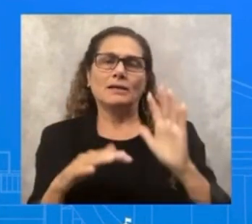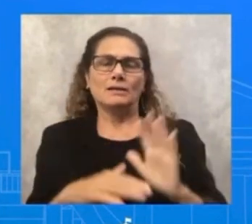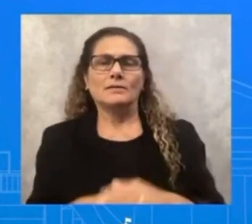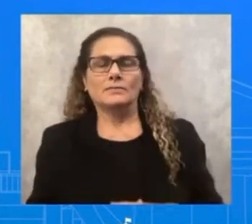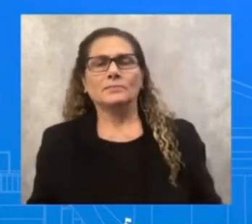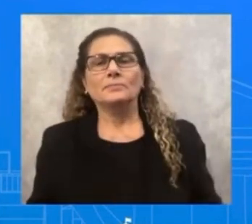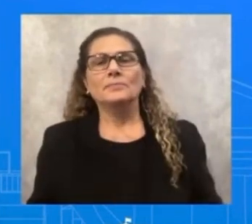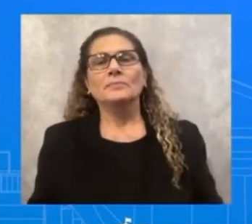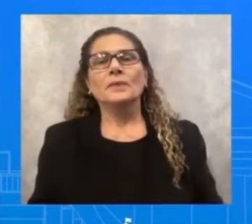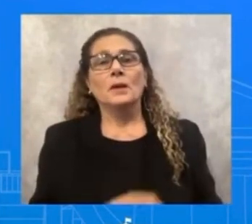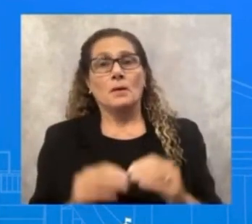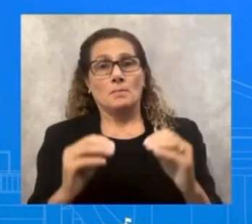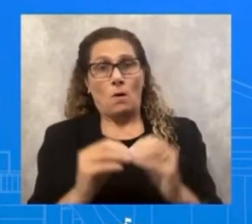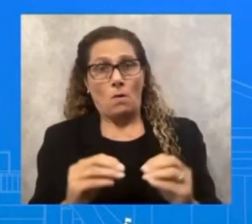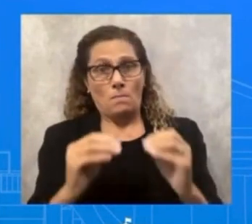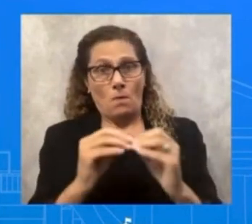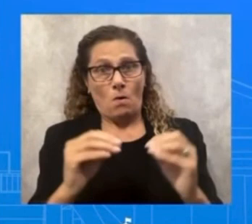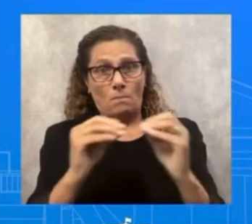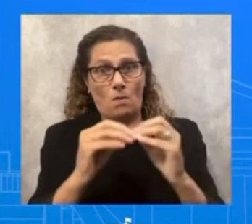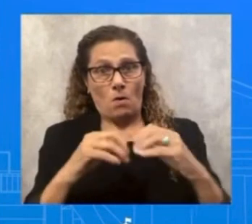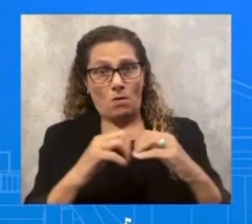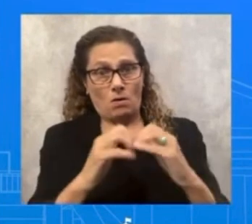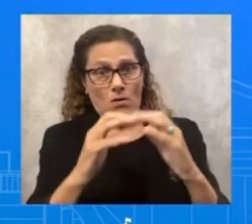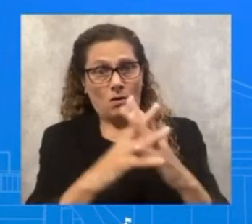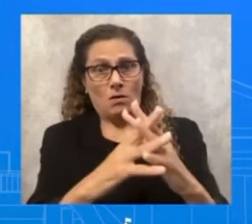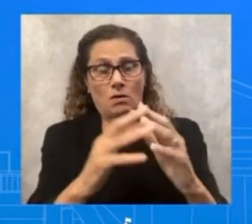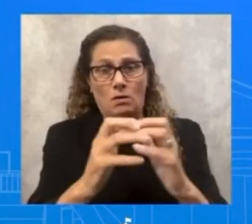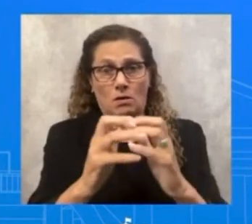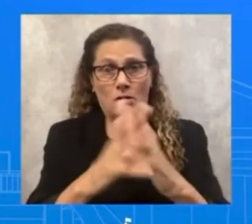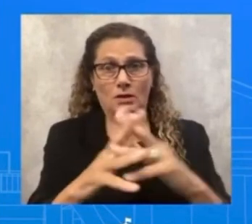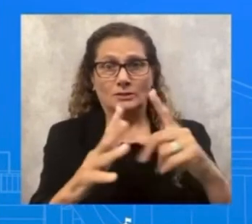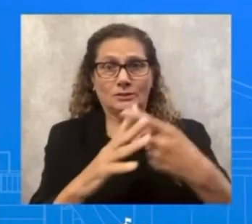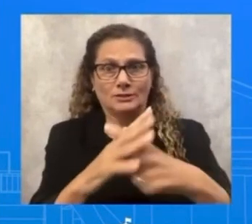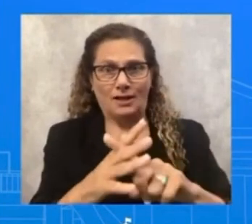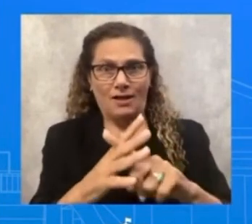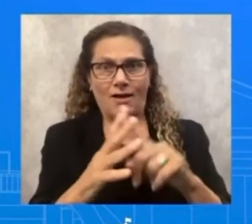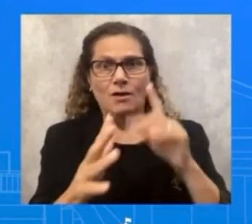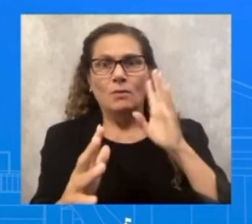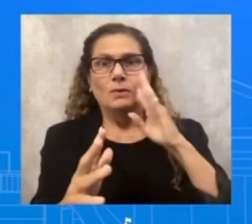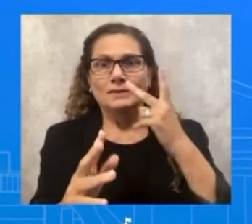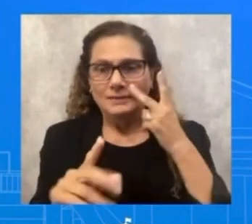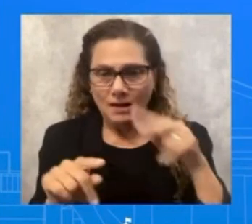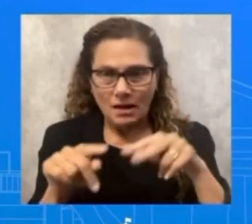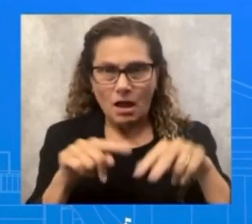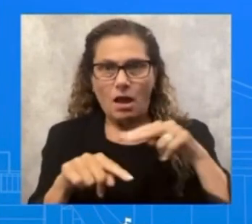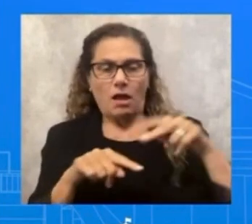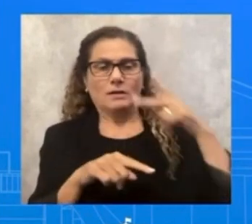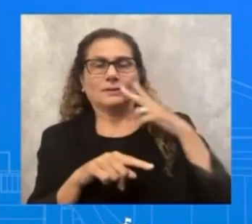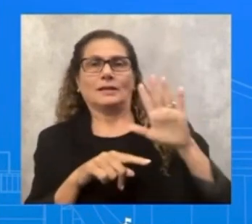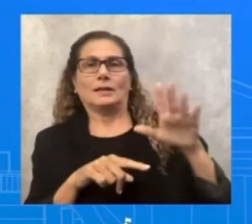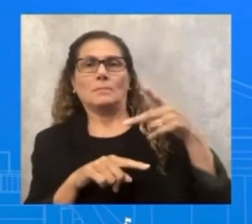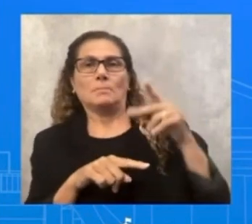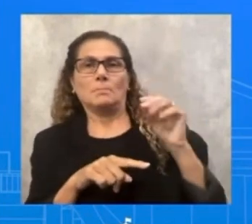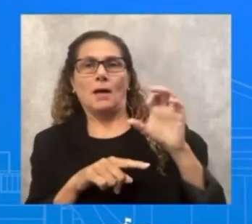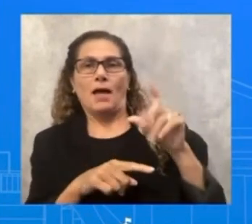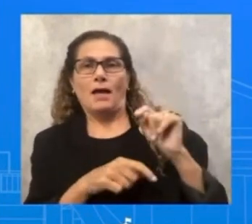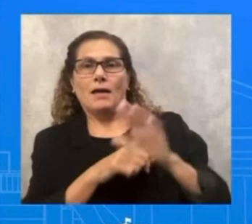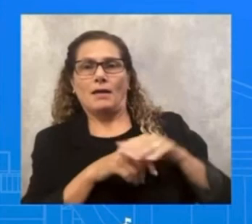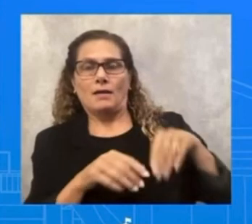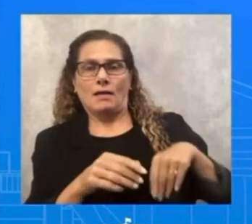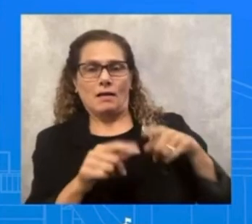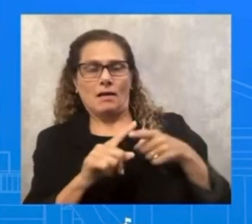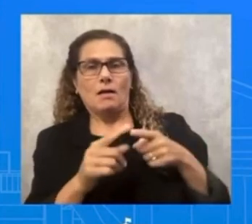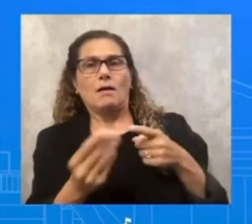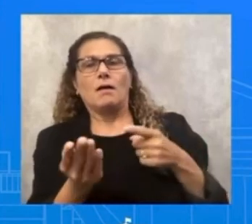as people see in their pocketbooks that they are paying less for prescription drugs for the first time because of the